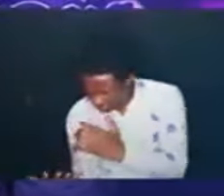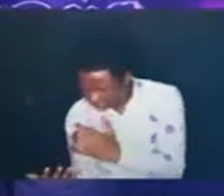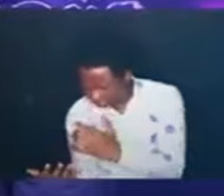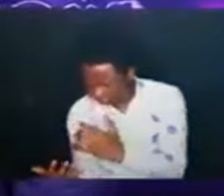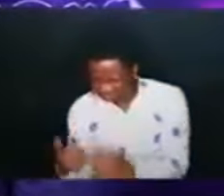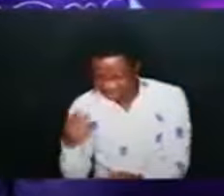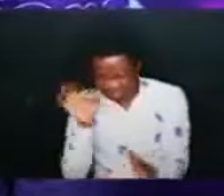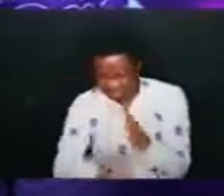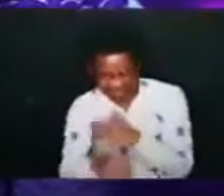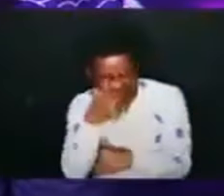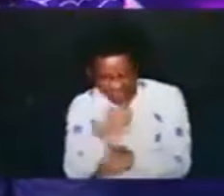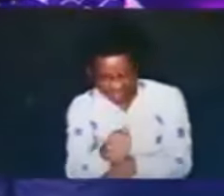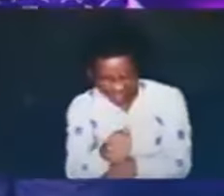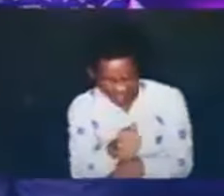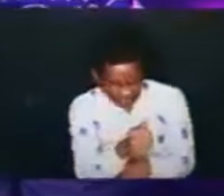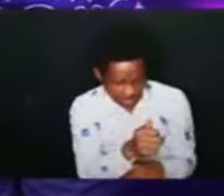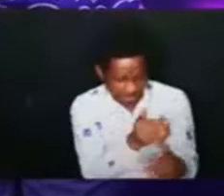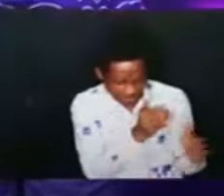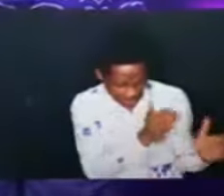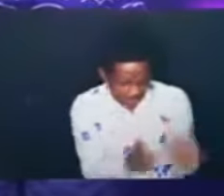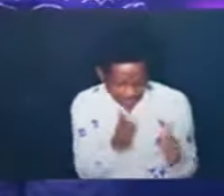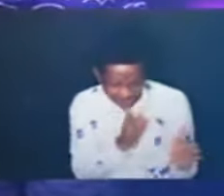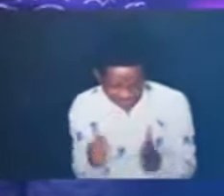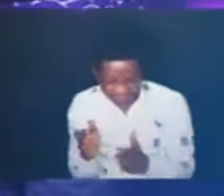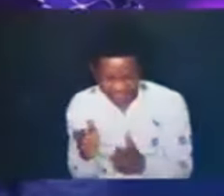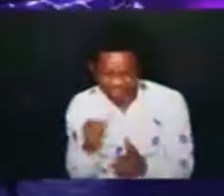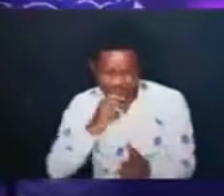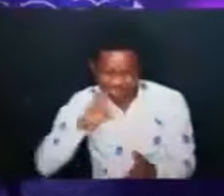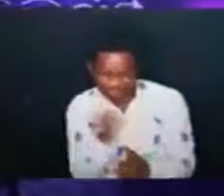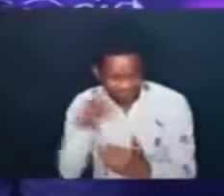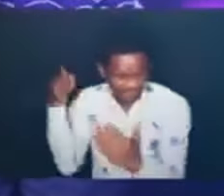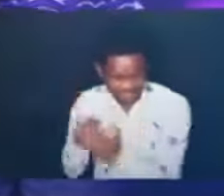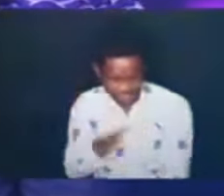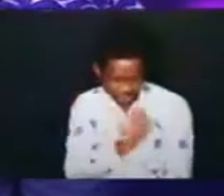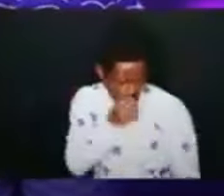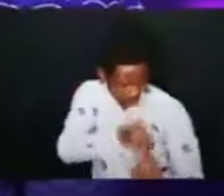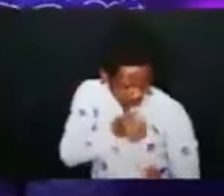hatred against their own brother is strange.